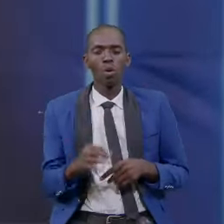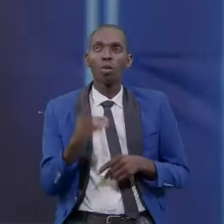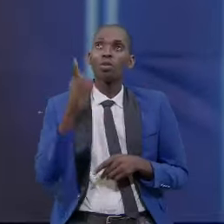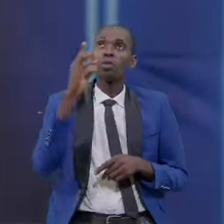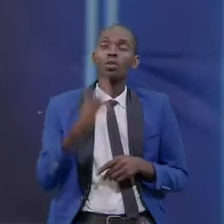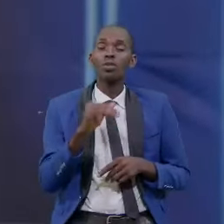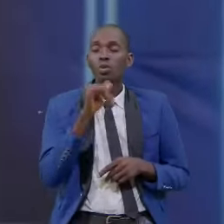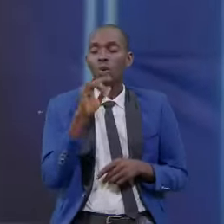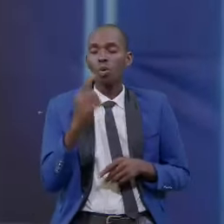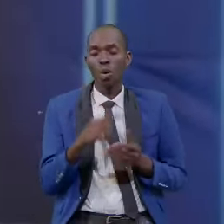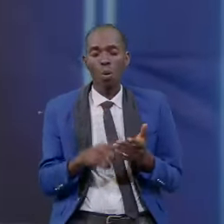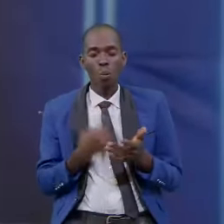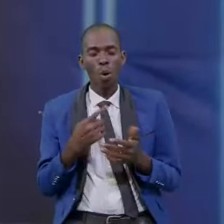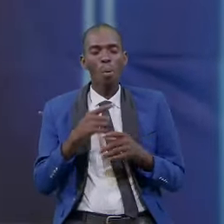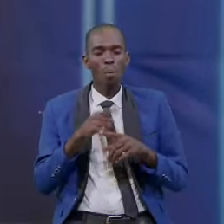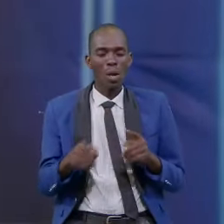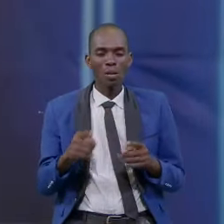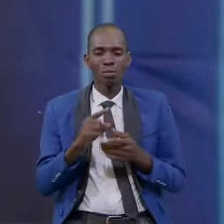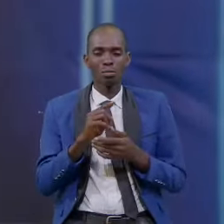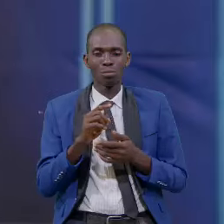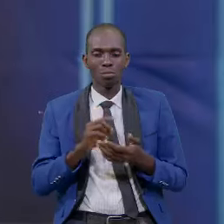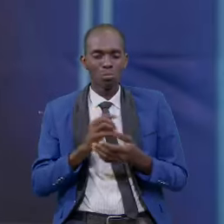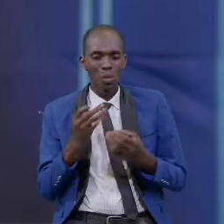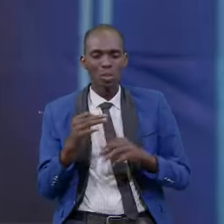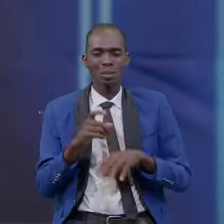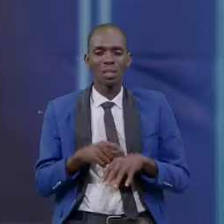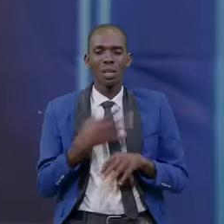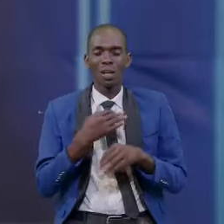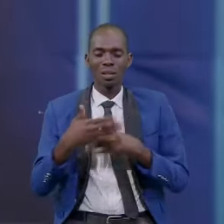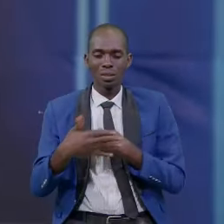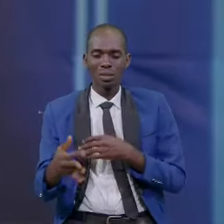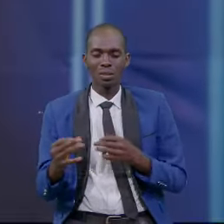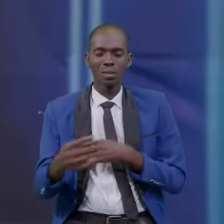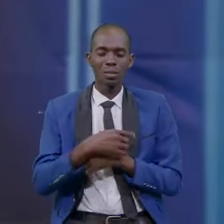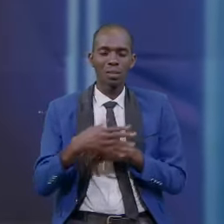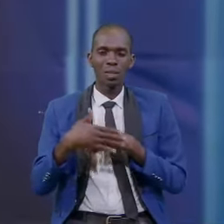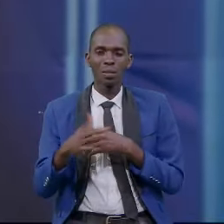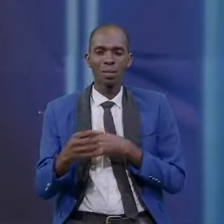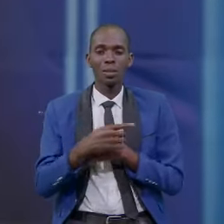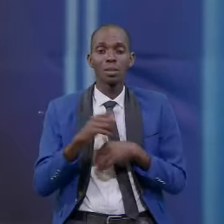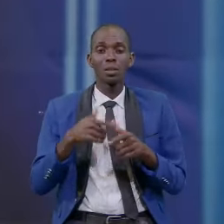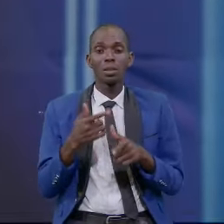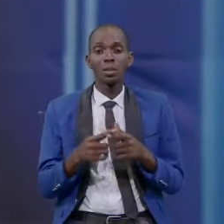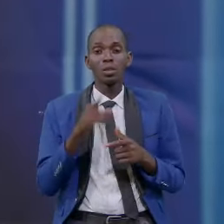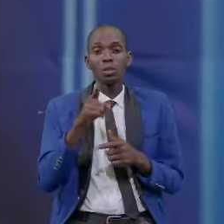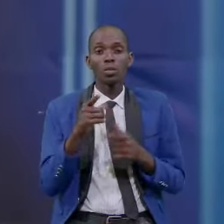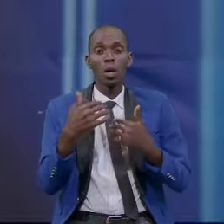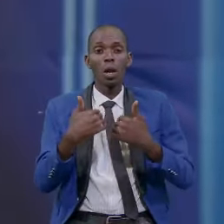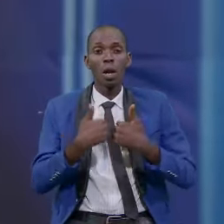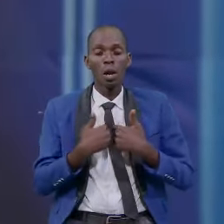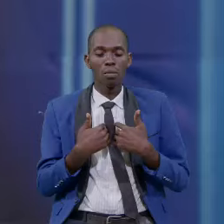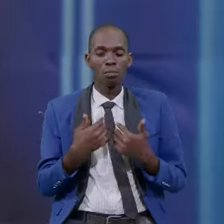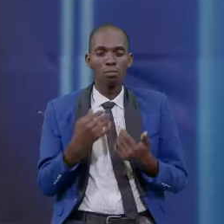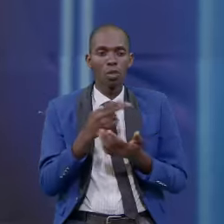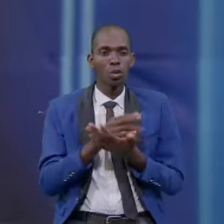day after day. And you have godly sorrow. For godly sorrow worketh repentance